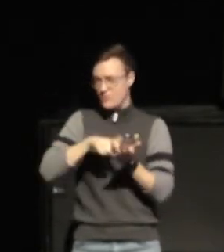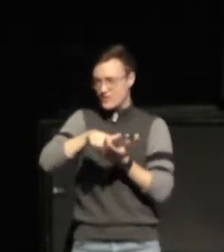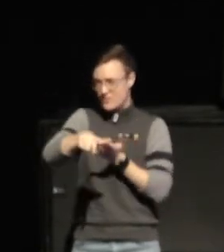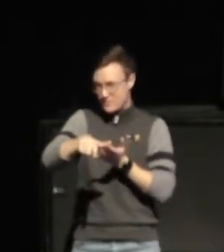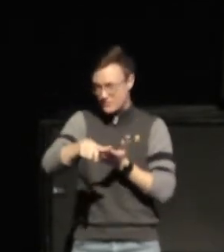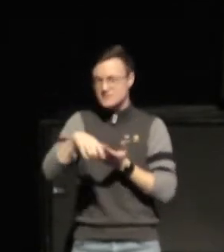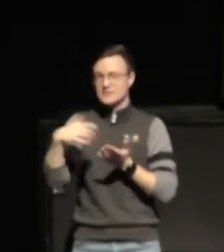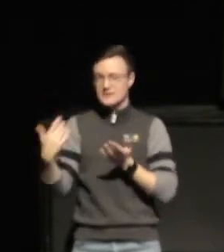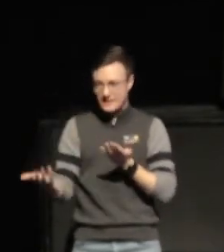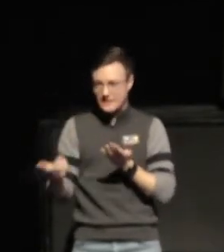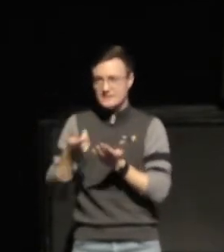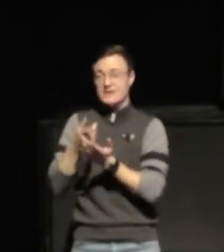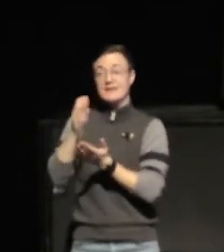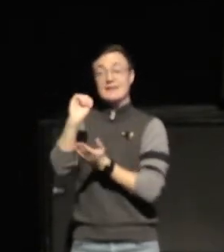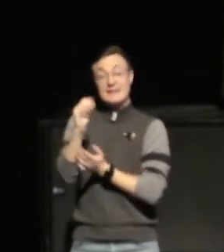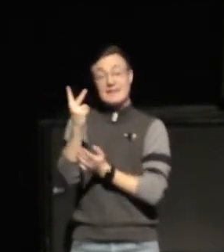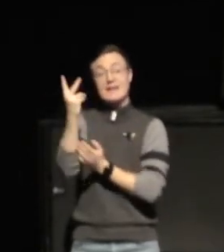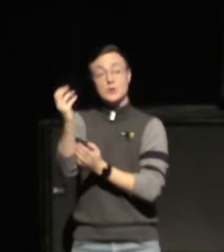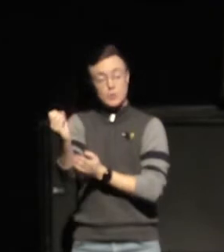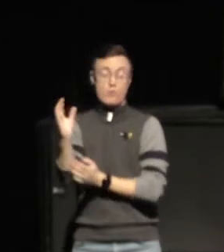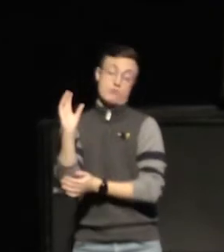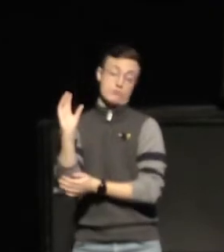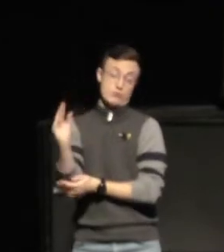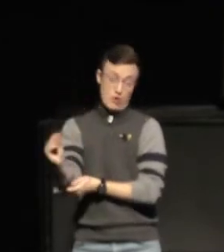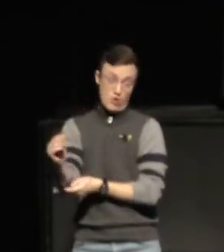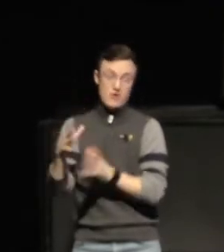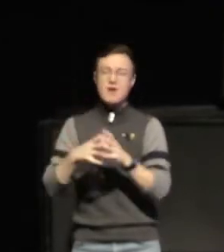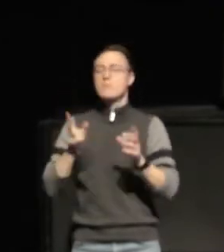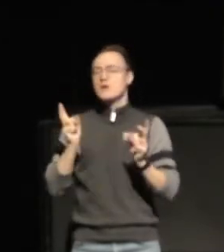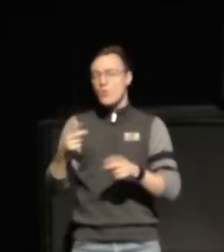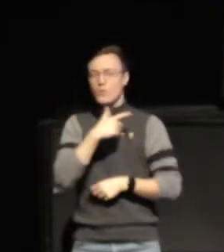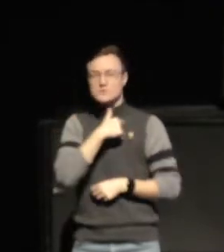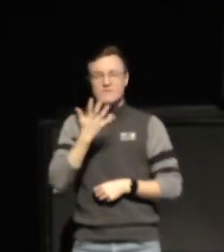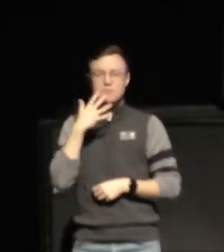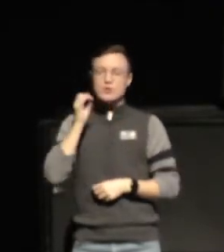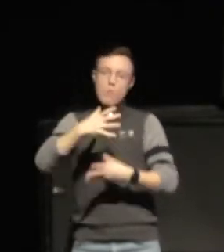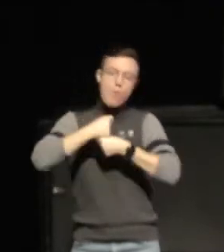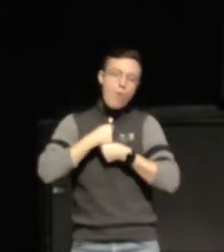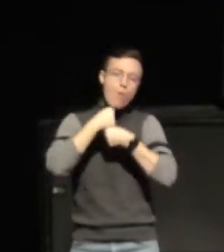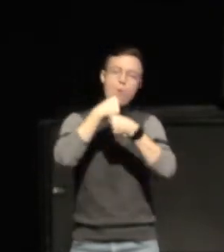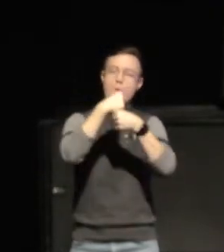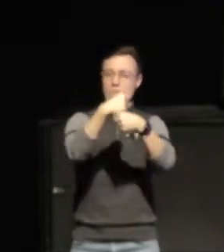not just ecologically just. Usually we talk about sustainability, we think about